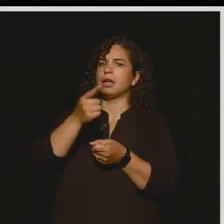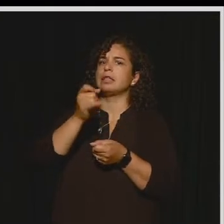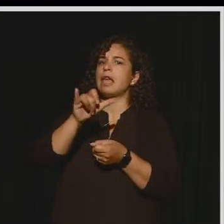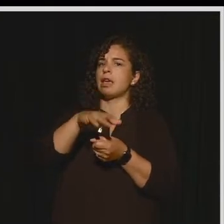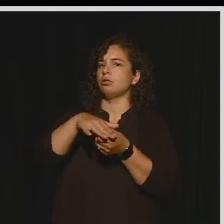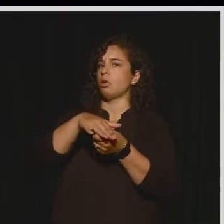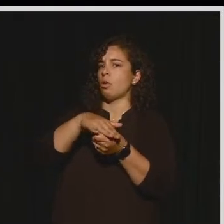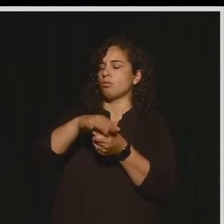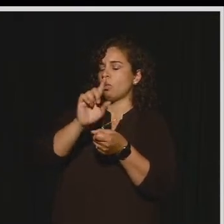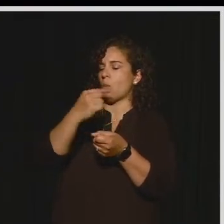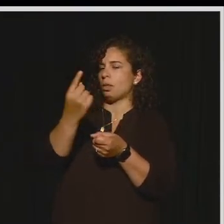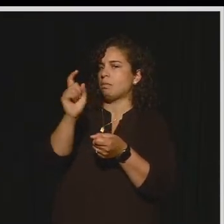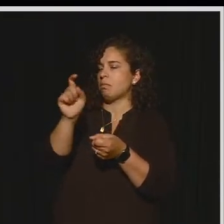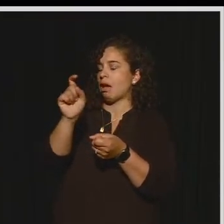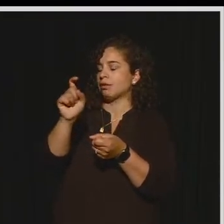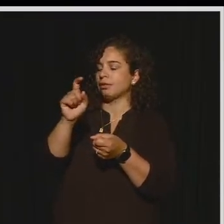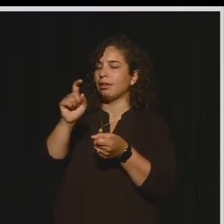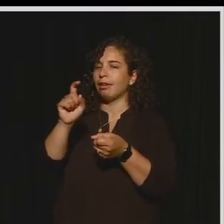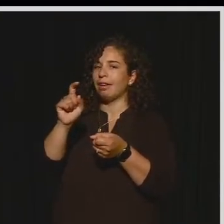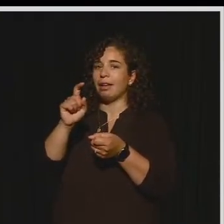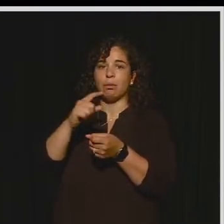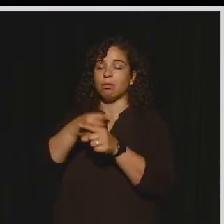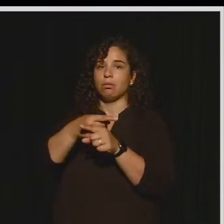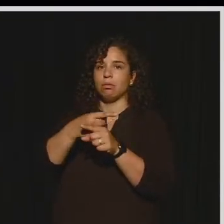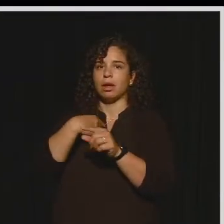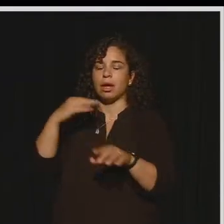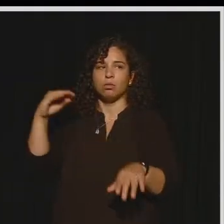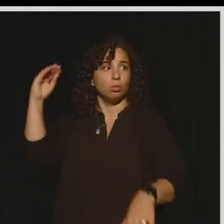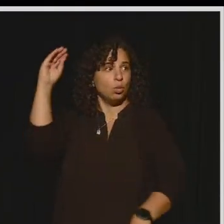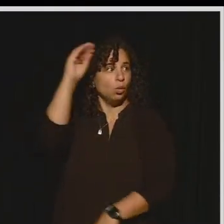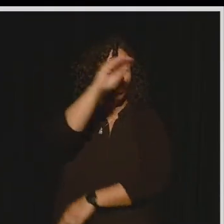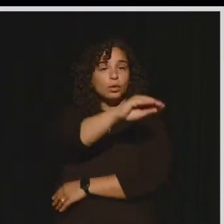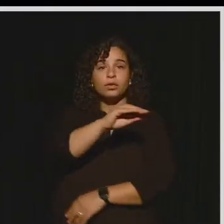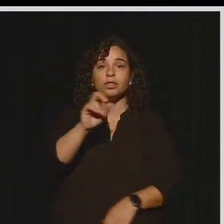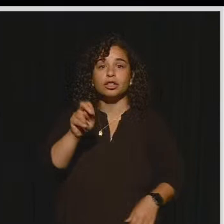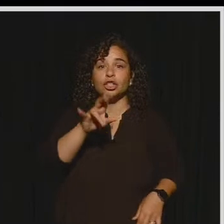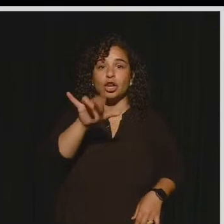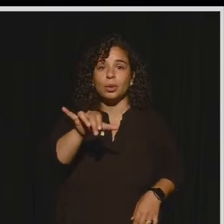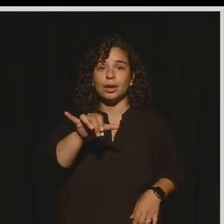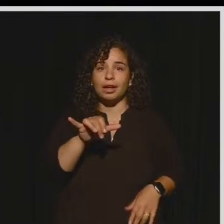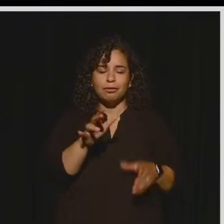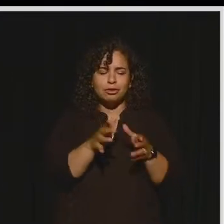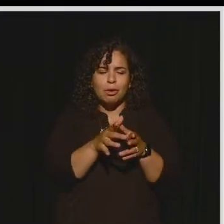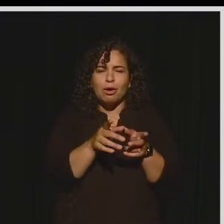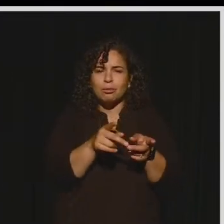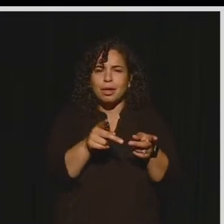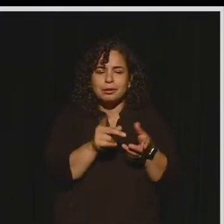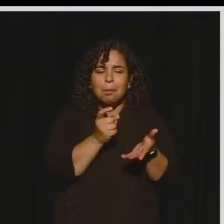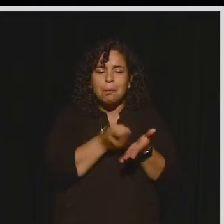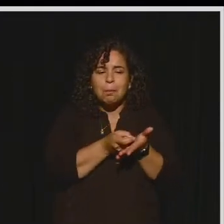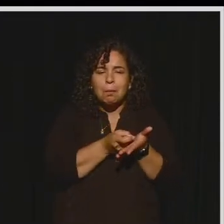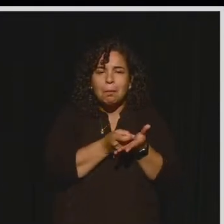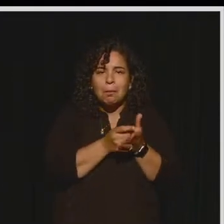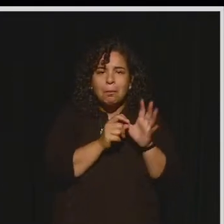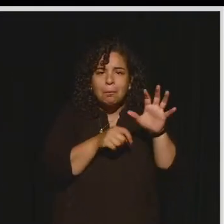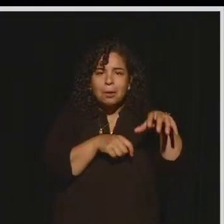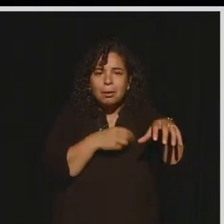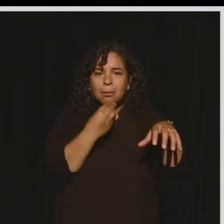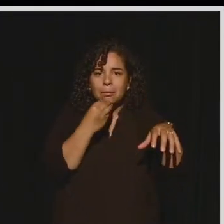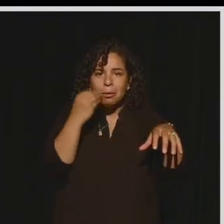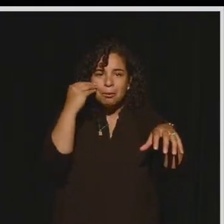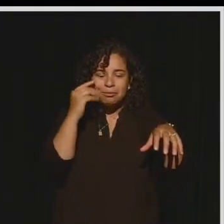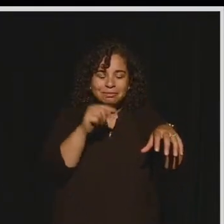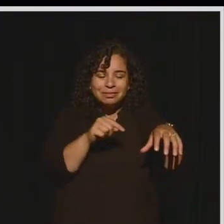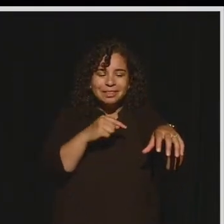when I first moved out to Surrey, we got a place out in Surrey on a little cul-de-sac, and I'm waiting. I'm waiting